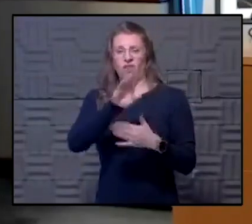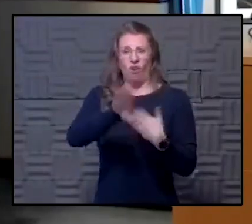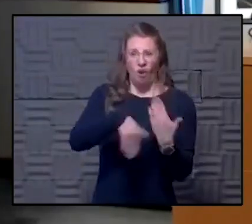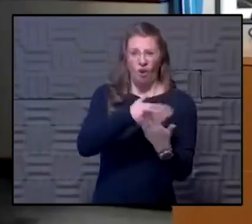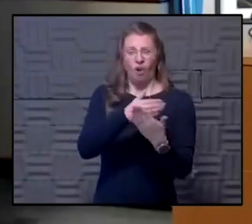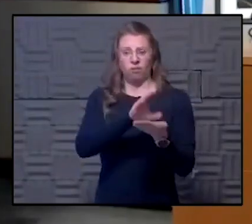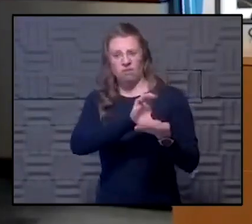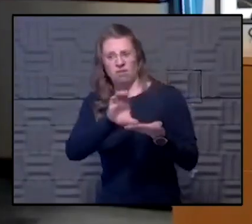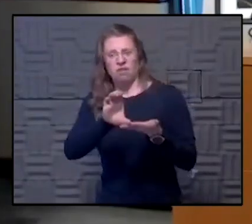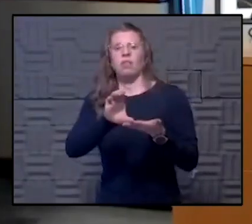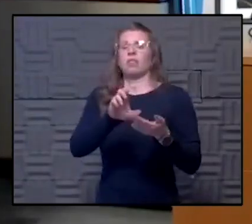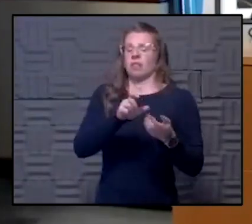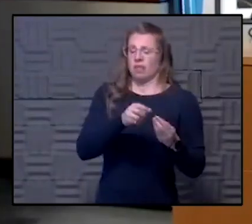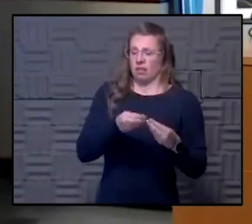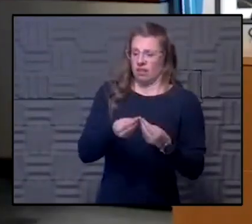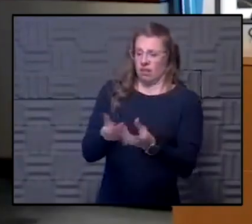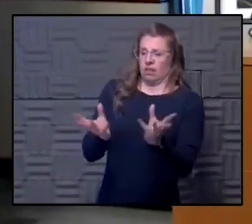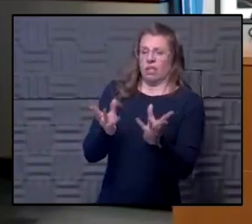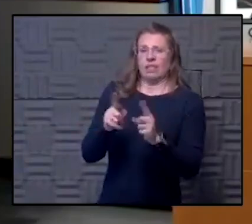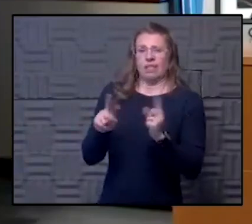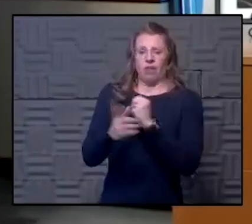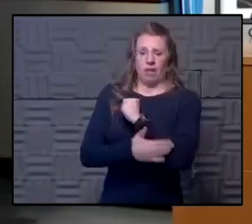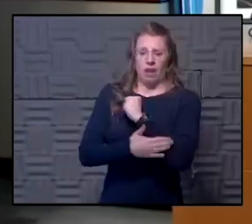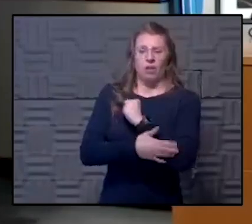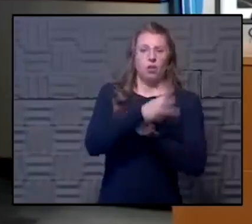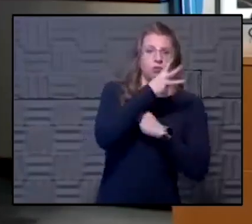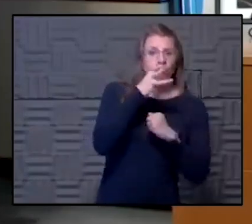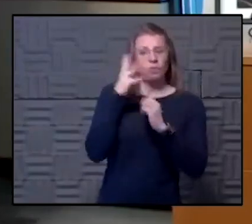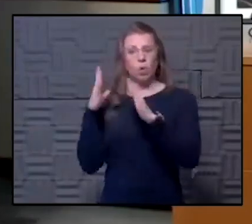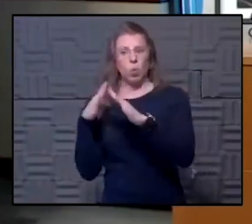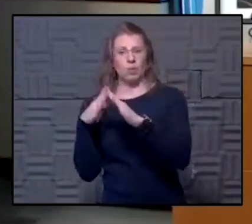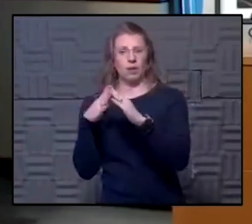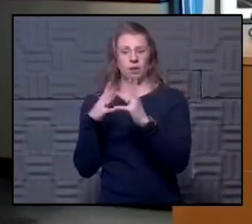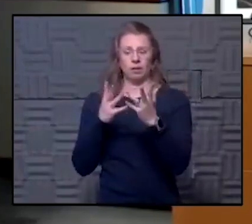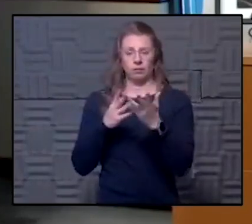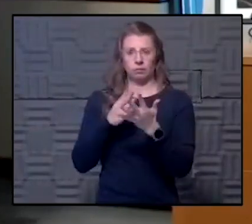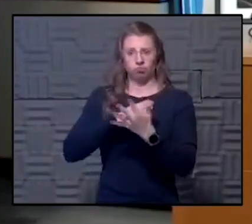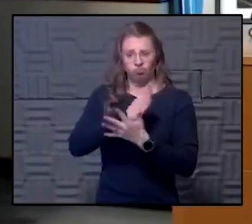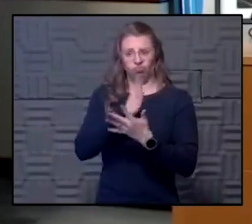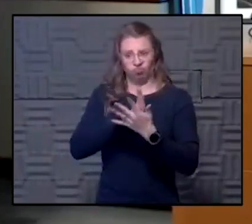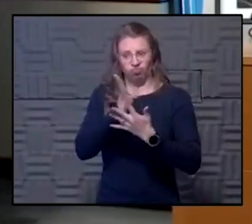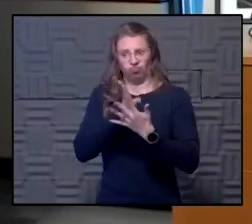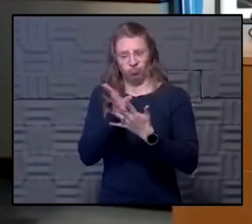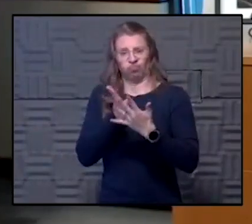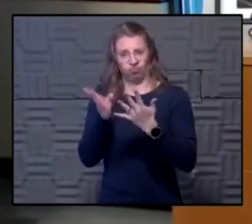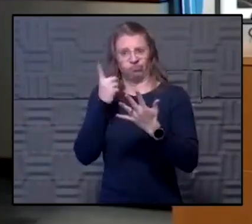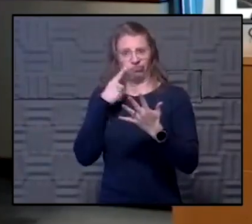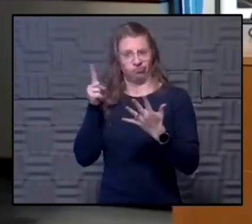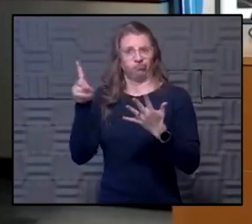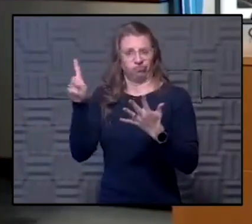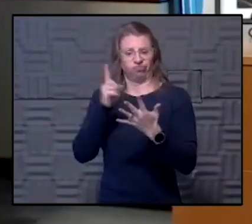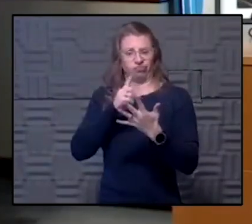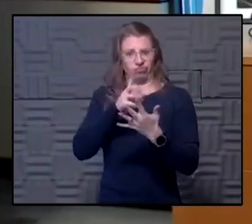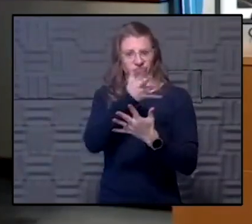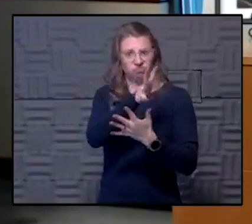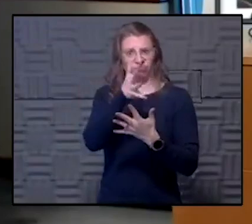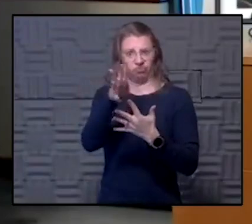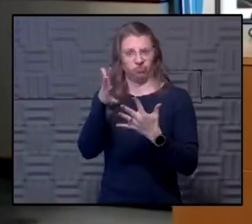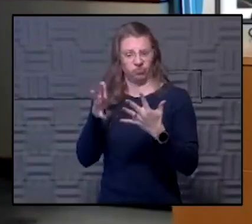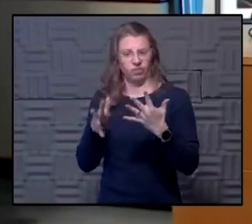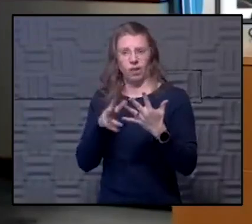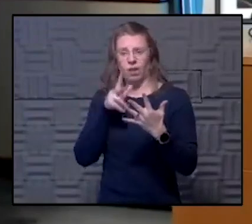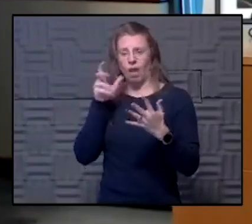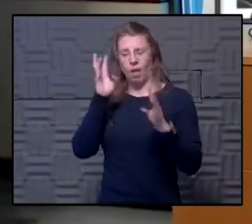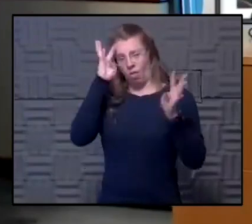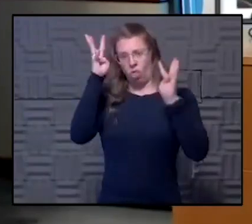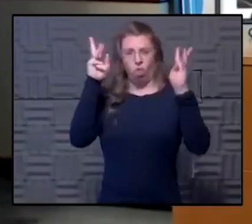county because we want all the counties and all the rural and urban areas to move through in an orderly manner. Because we didn't just pull these phases out of the